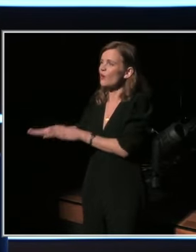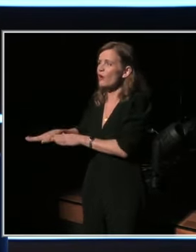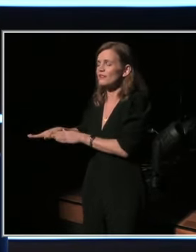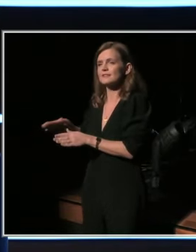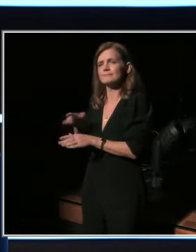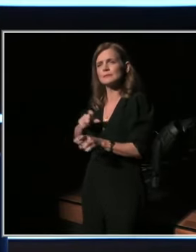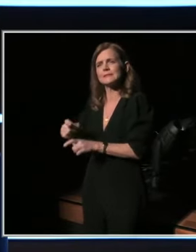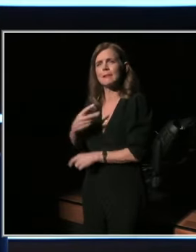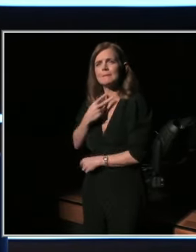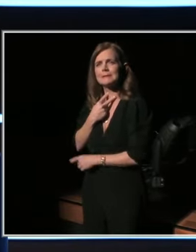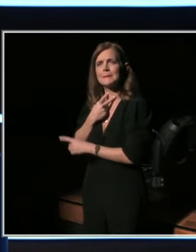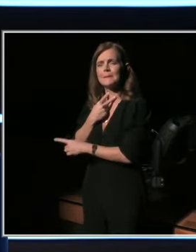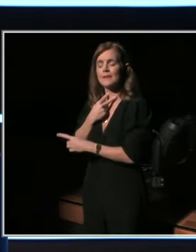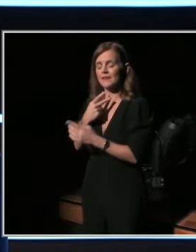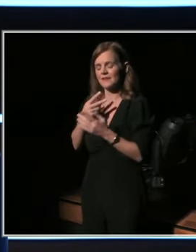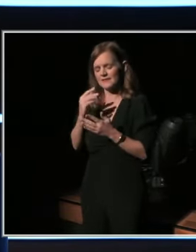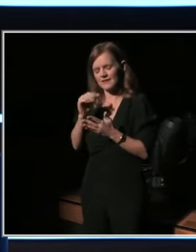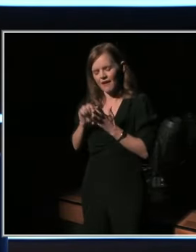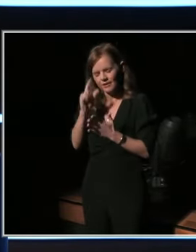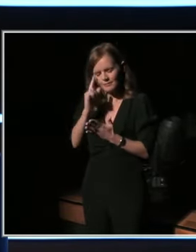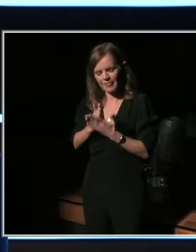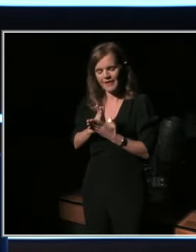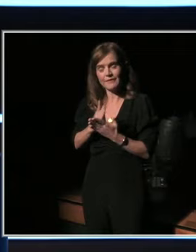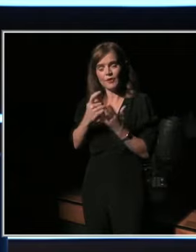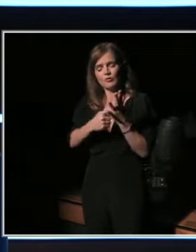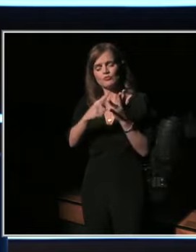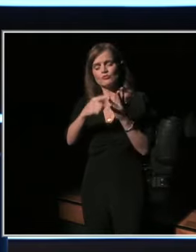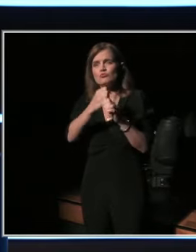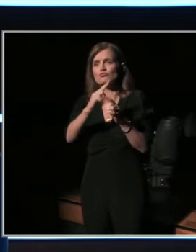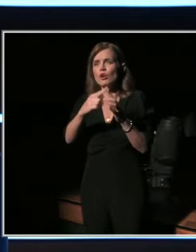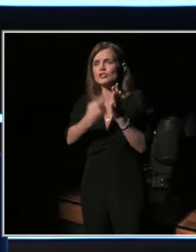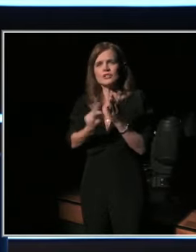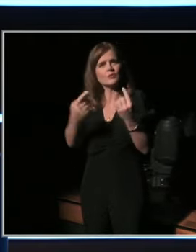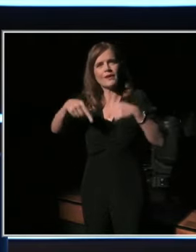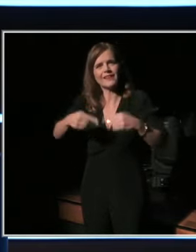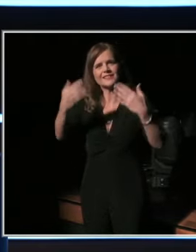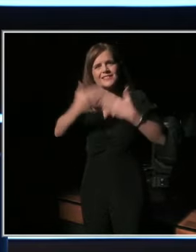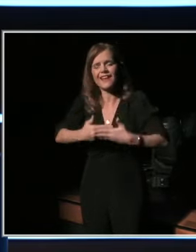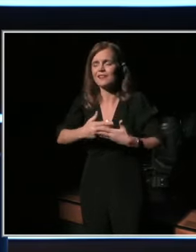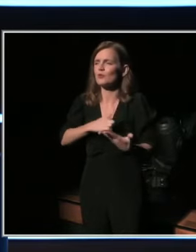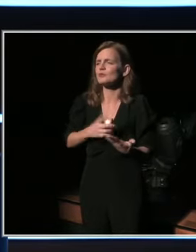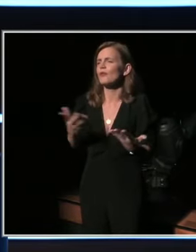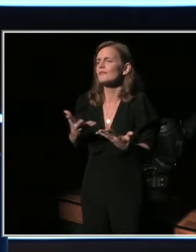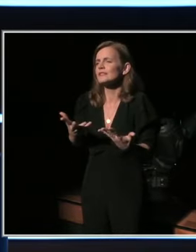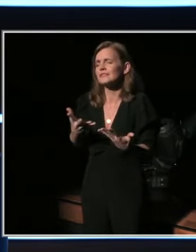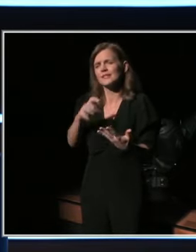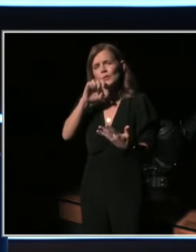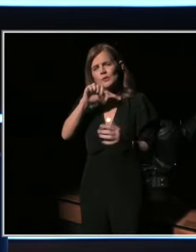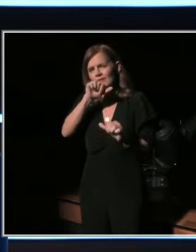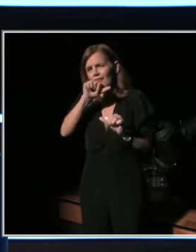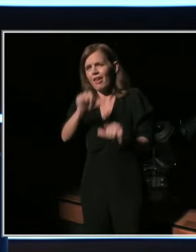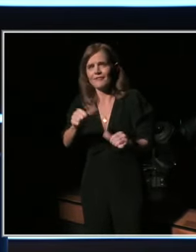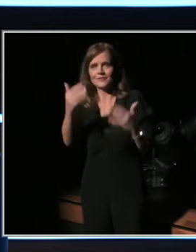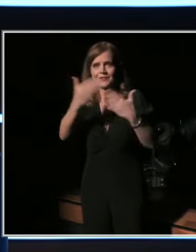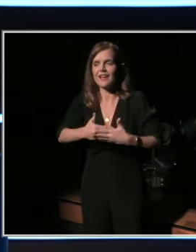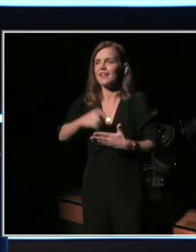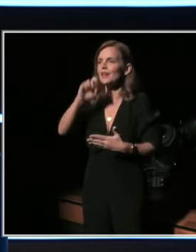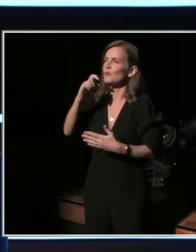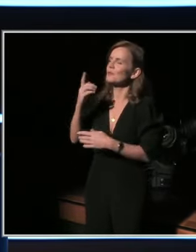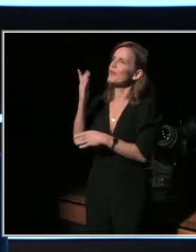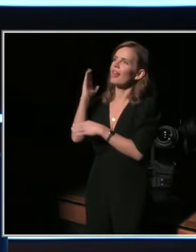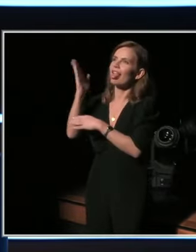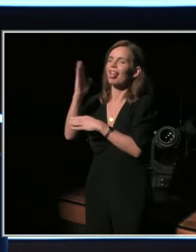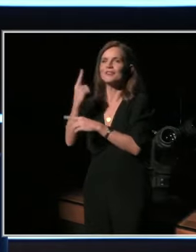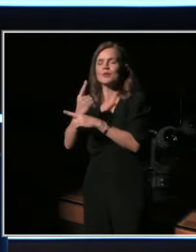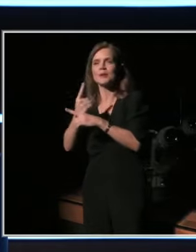hard to believe Roger's not actually here tonight, because obviously he'd have loved it. And no doubt he'd be pitching away about some